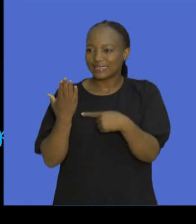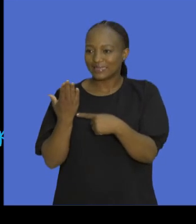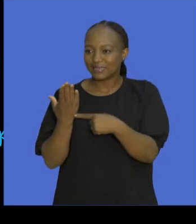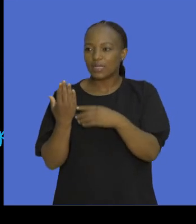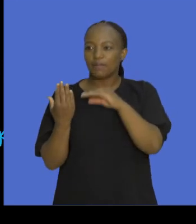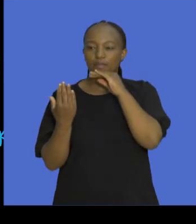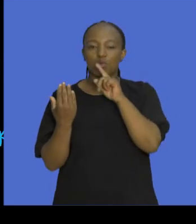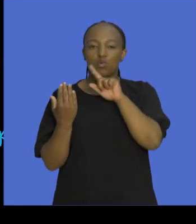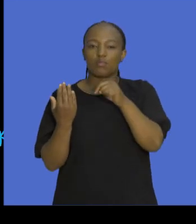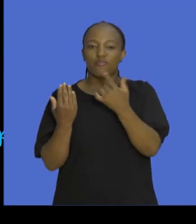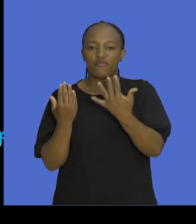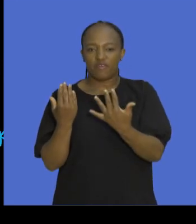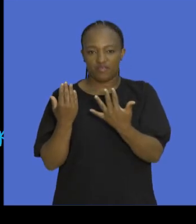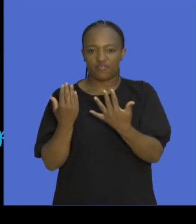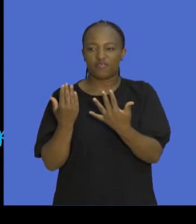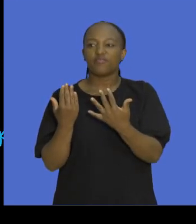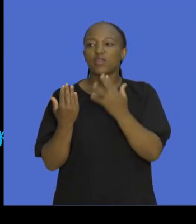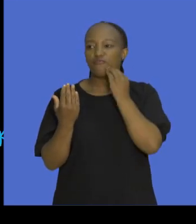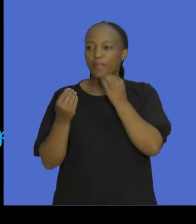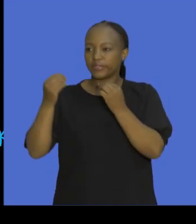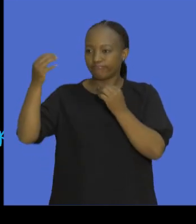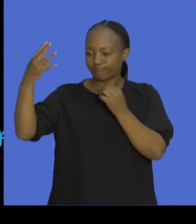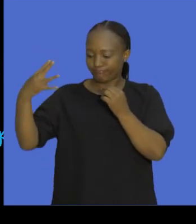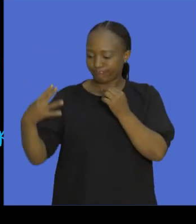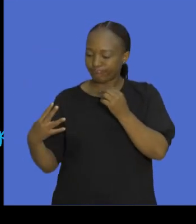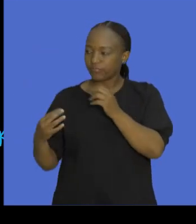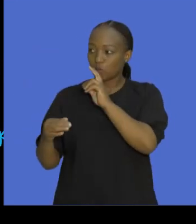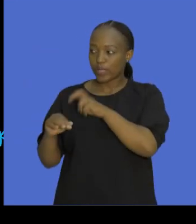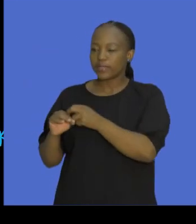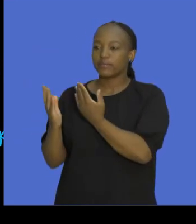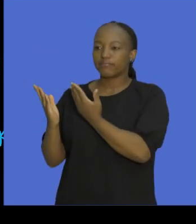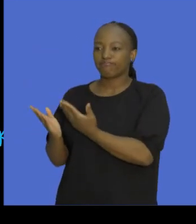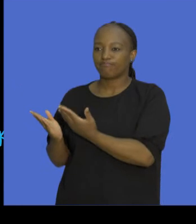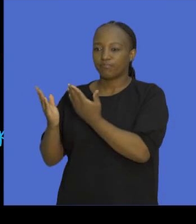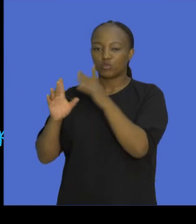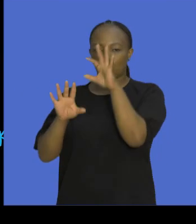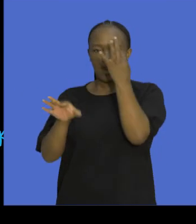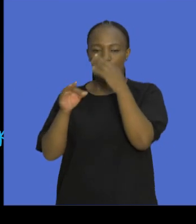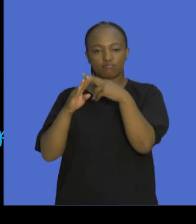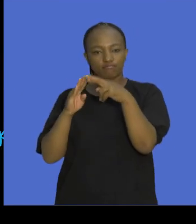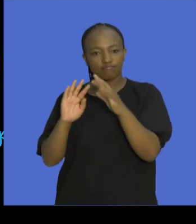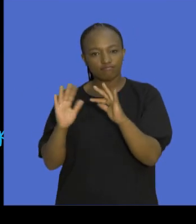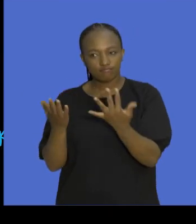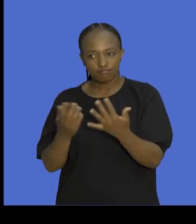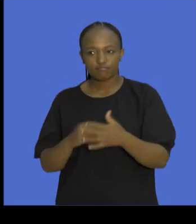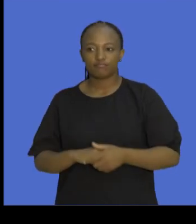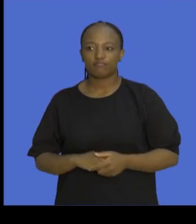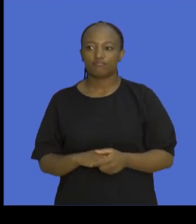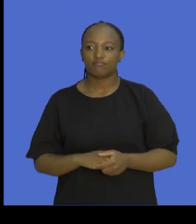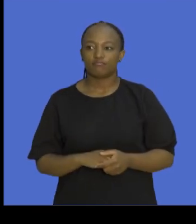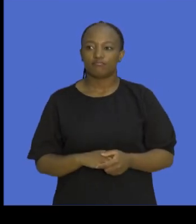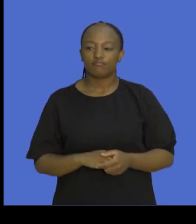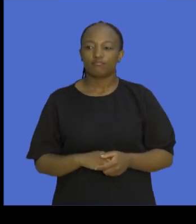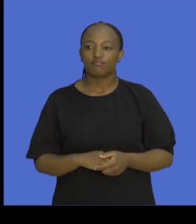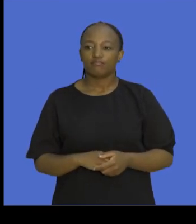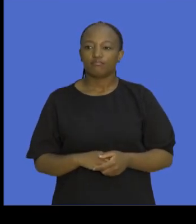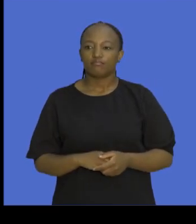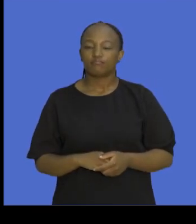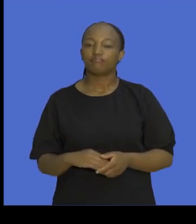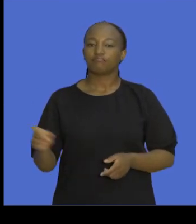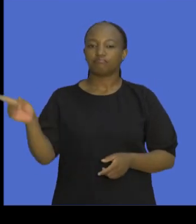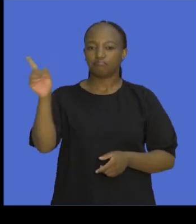far as the data that we need in as far as, analyzing these results, okay? So, okay,